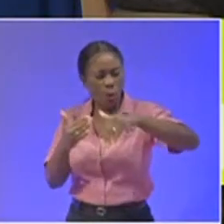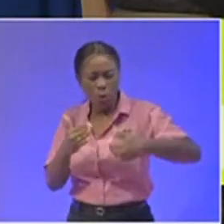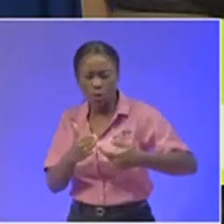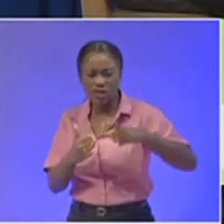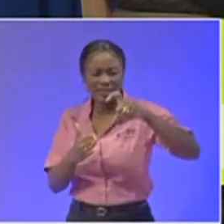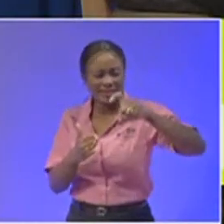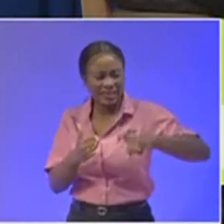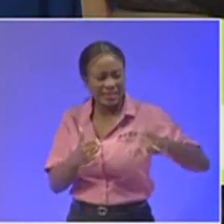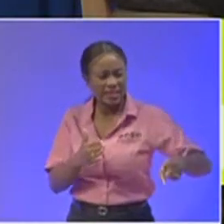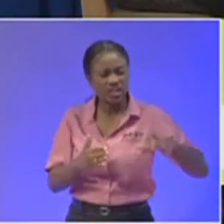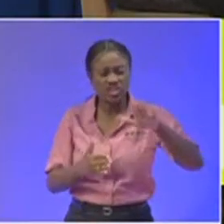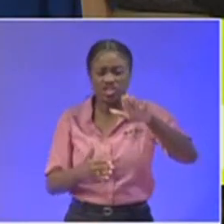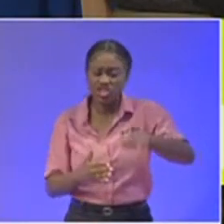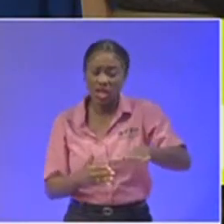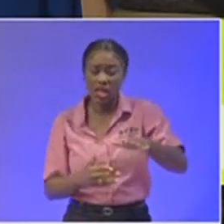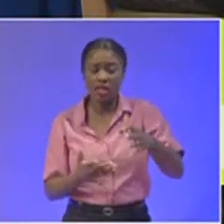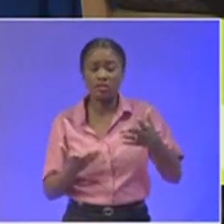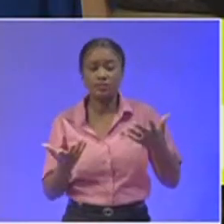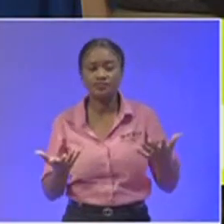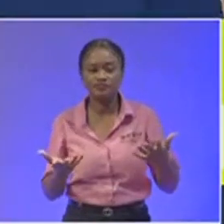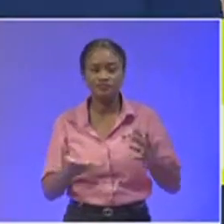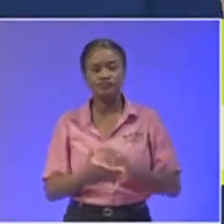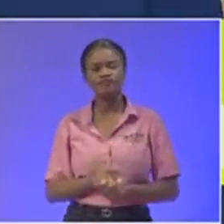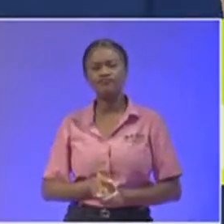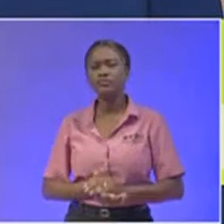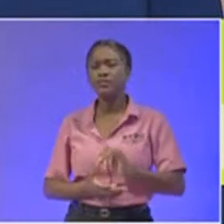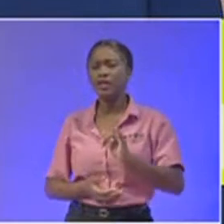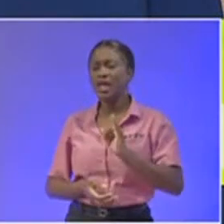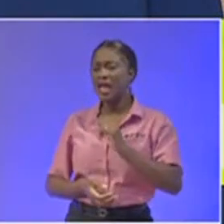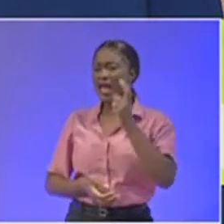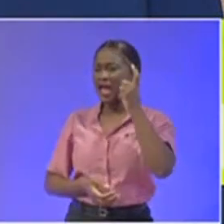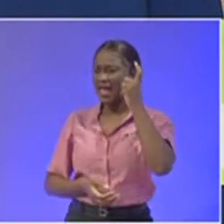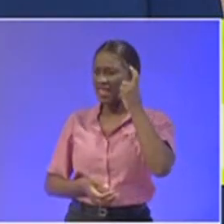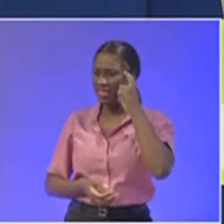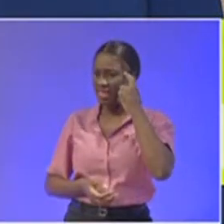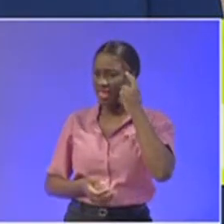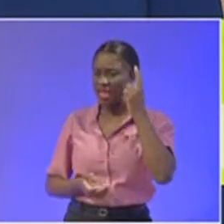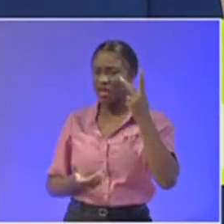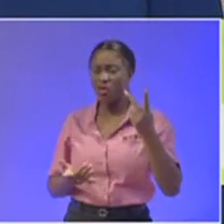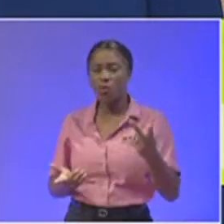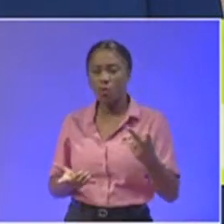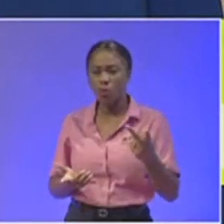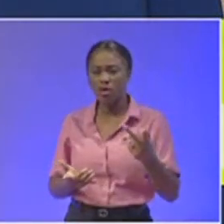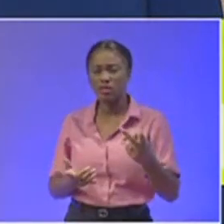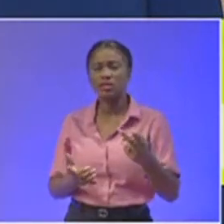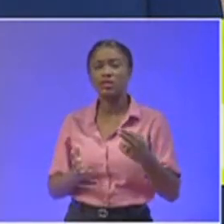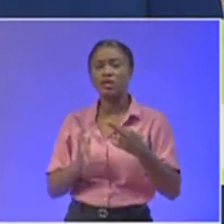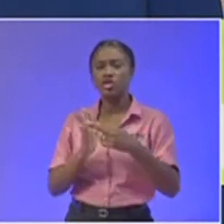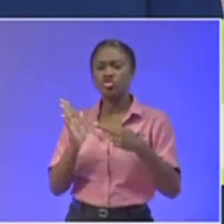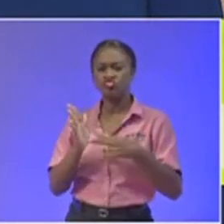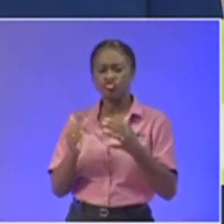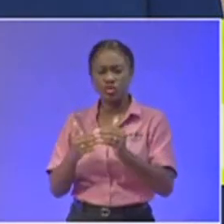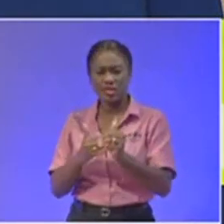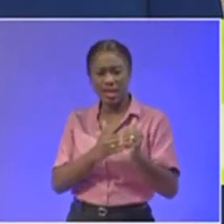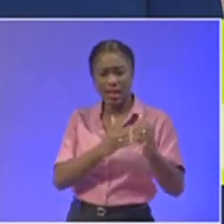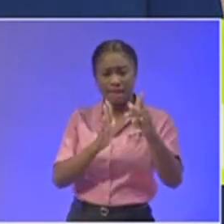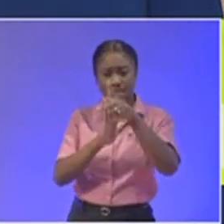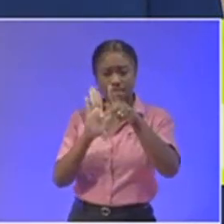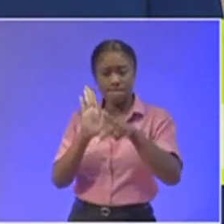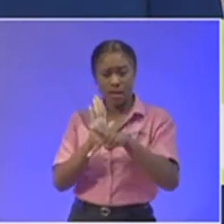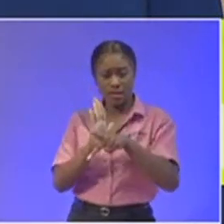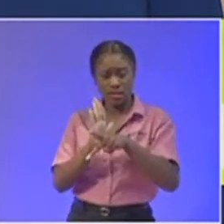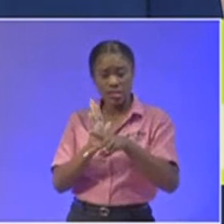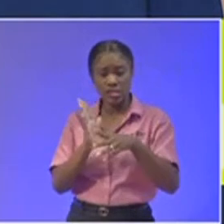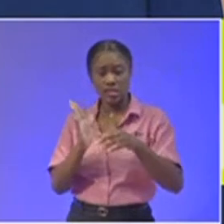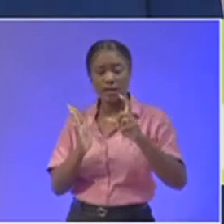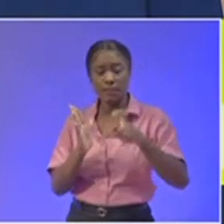help to address situations like that? Yeah, I think the underlying philosophies that will guide the policy should speak to that.